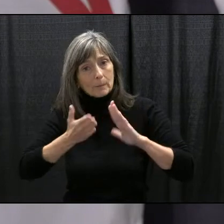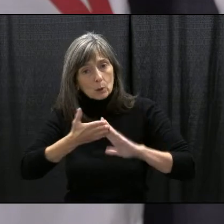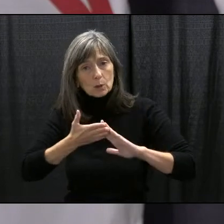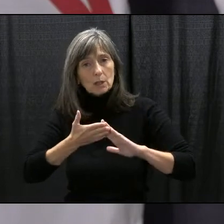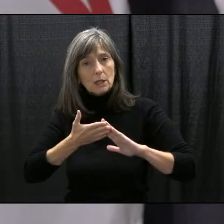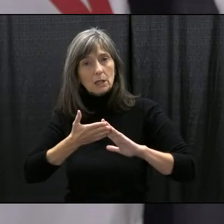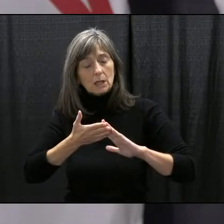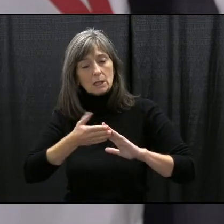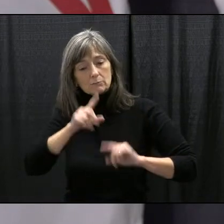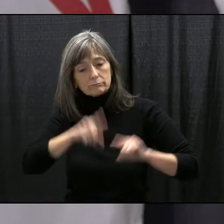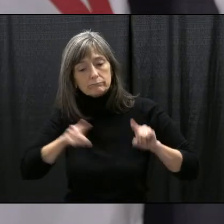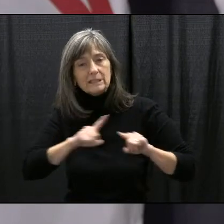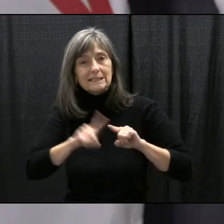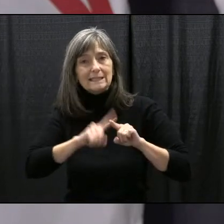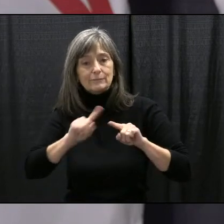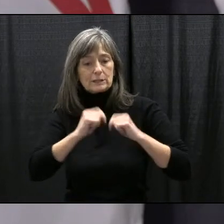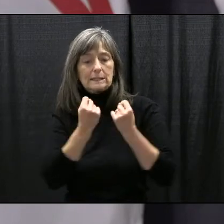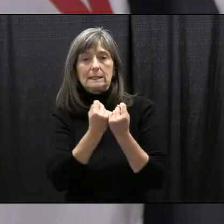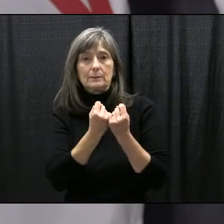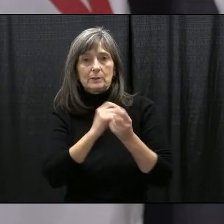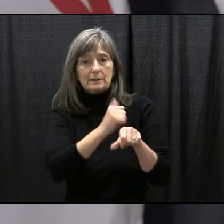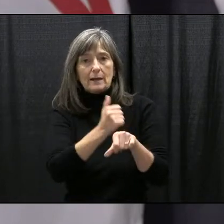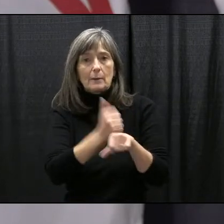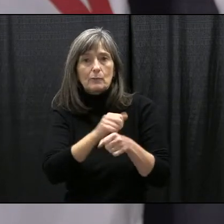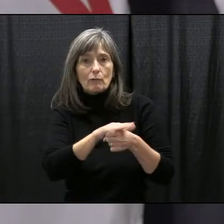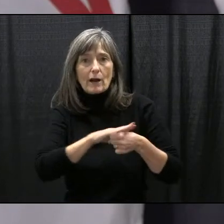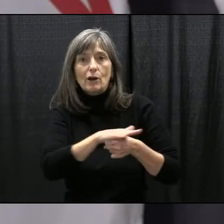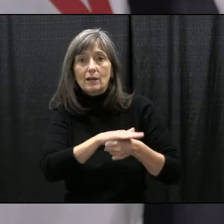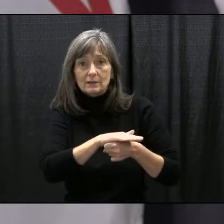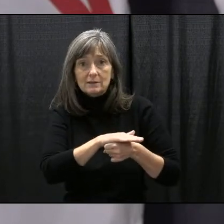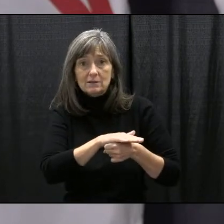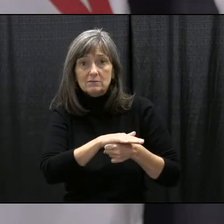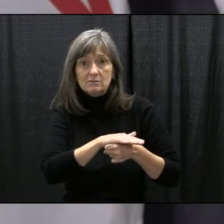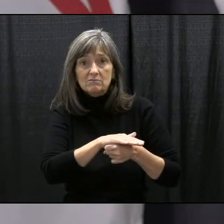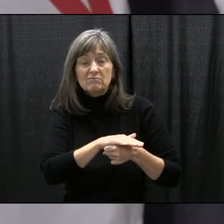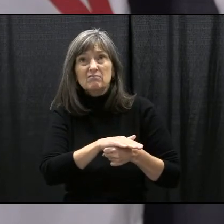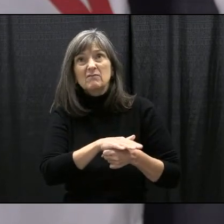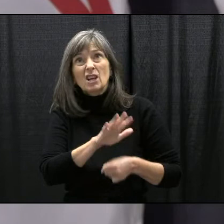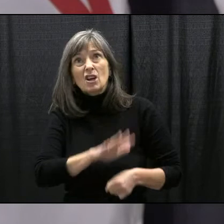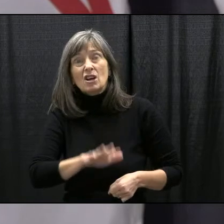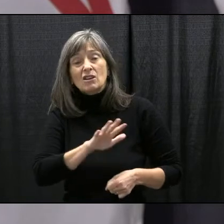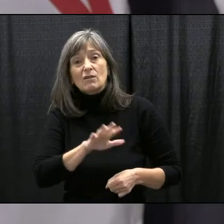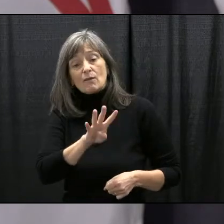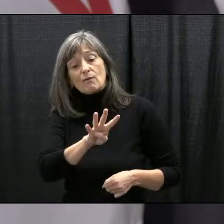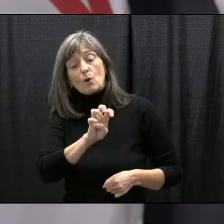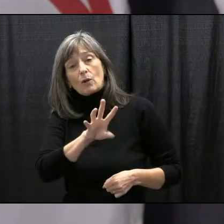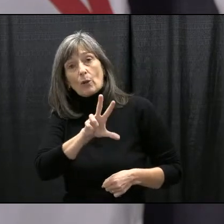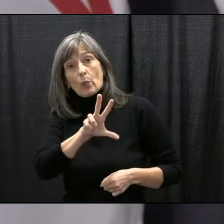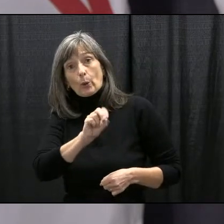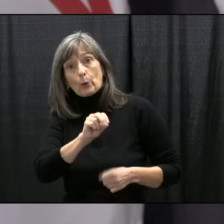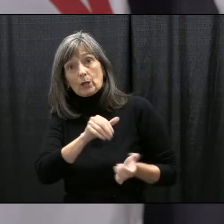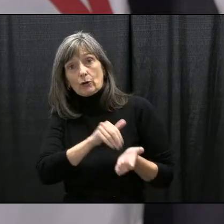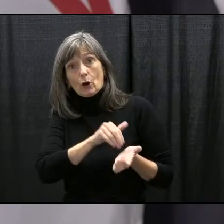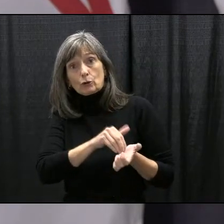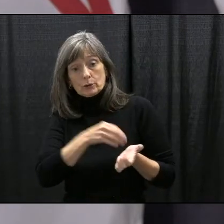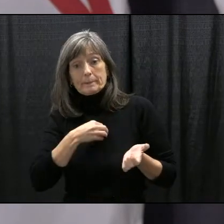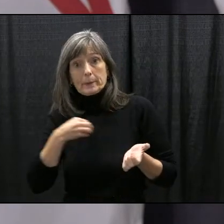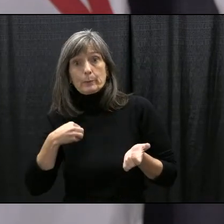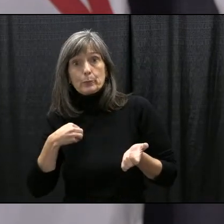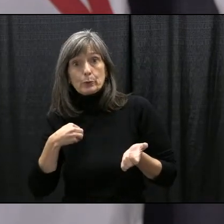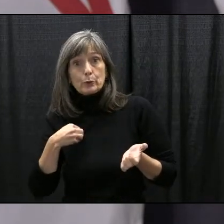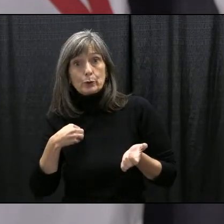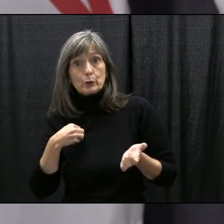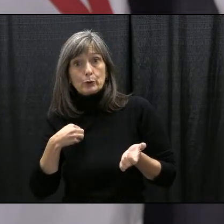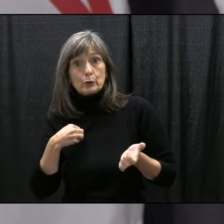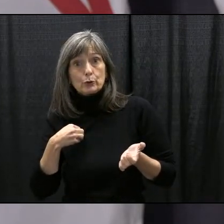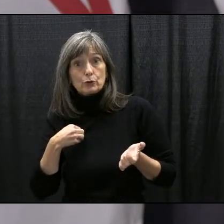community-based, multidisciplinary teams. Approximately 430 physicians are members of